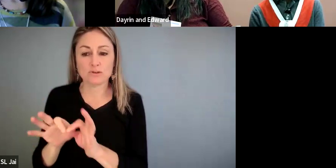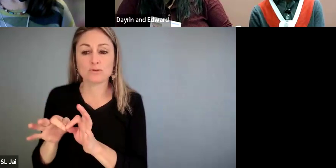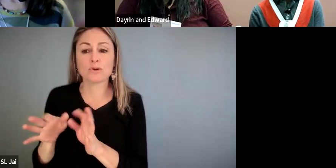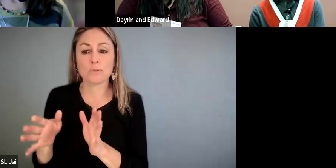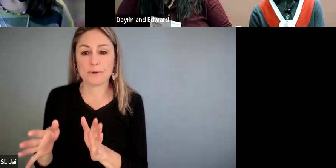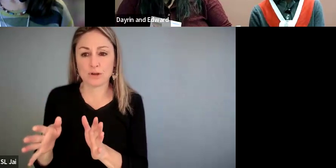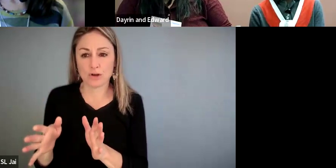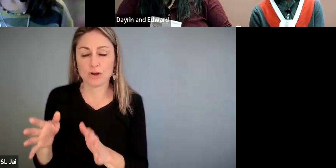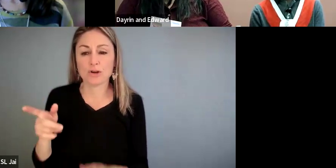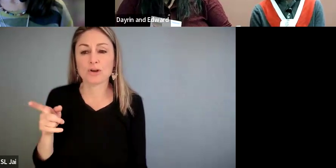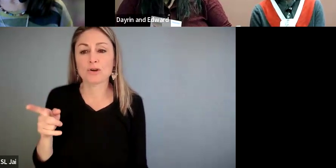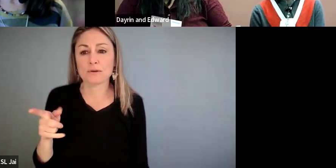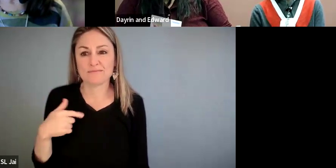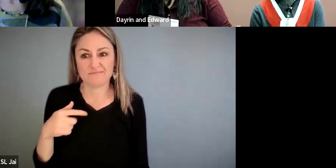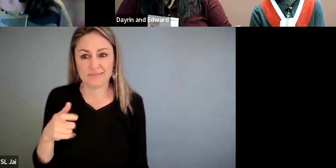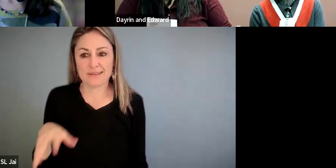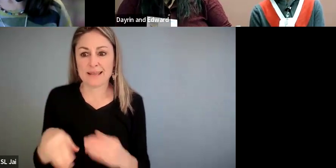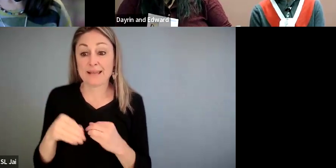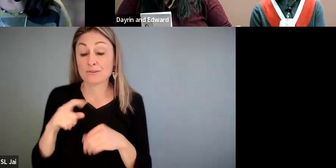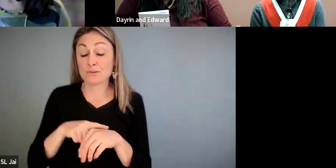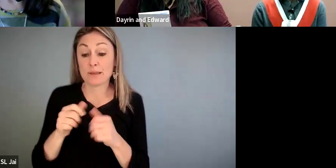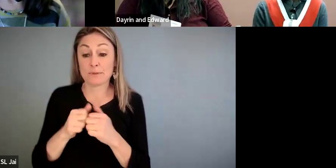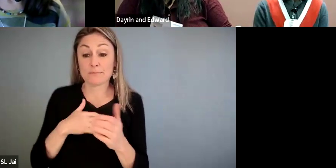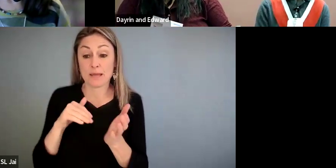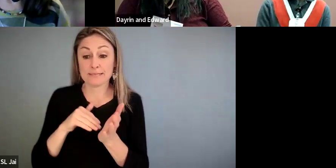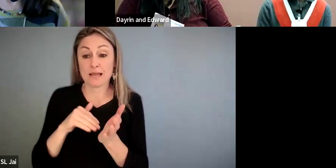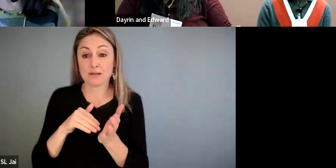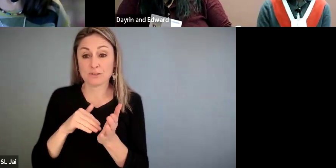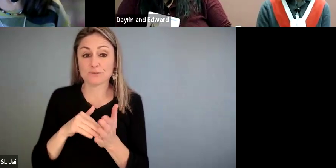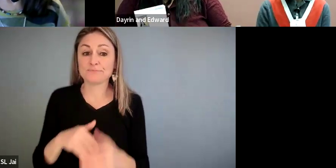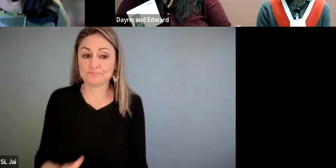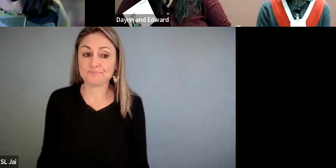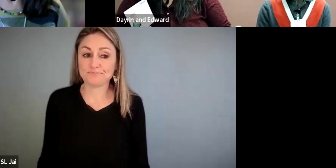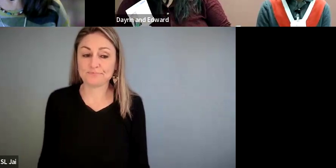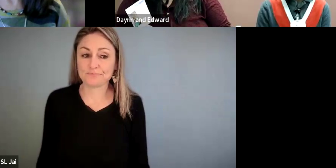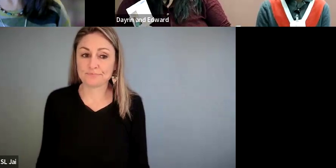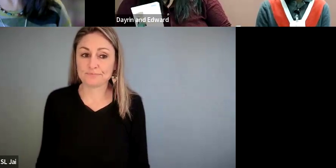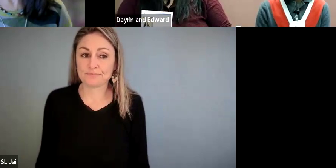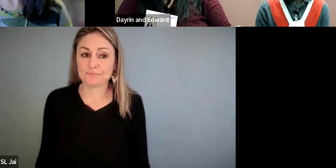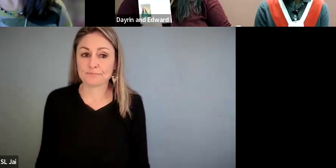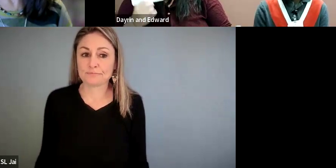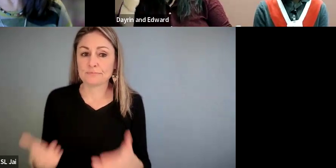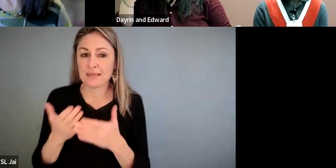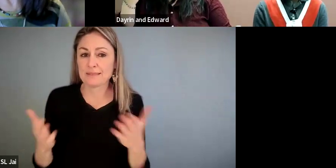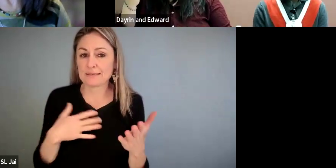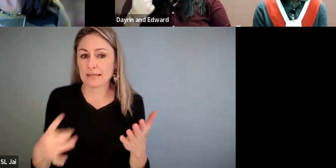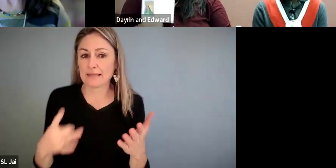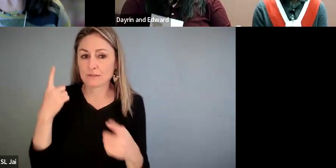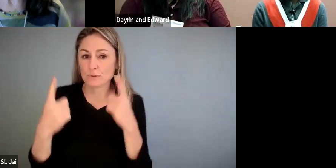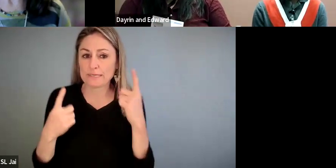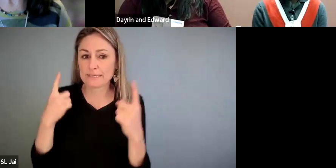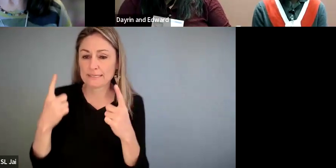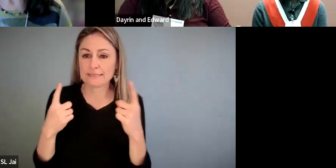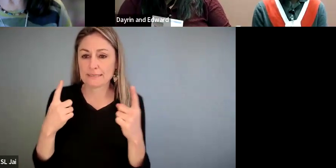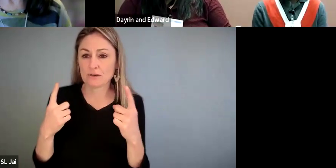and I need extra time with my doctor. So that's things that that I will like to consider, and I take